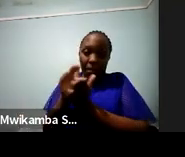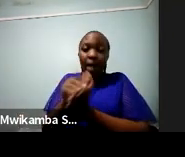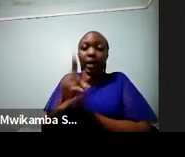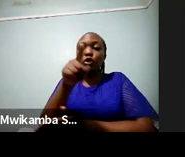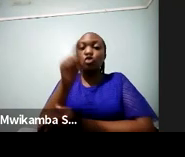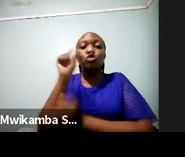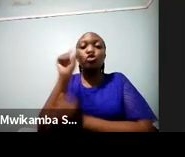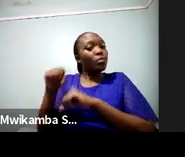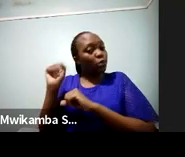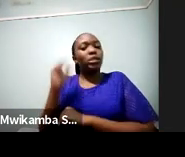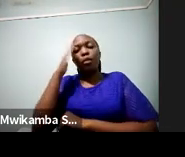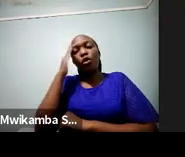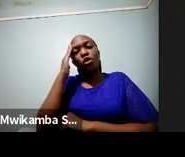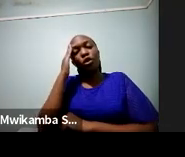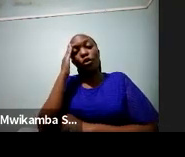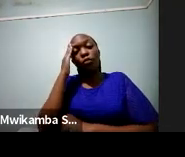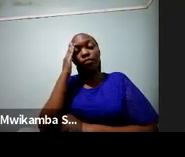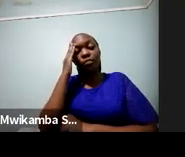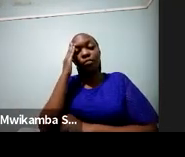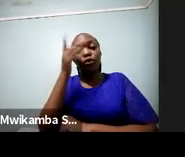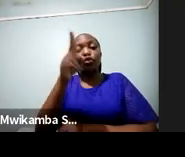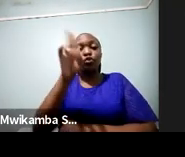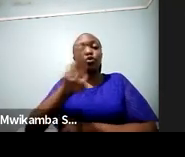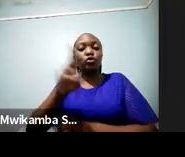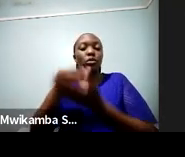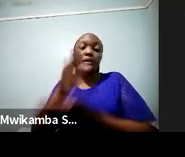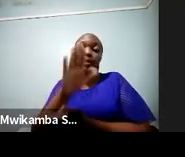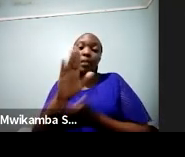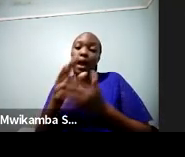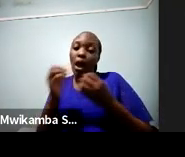should know where your expenses are or what you have been able to spend.